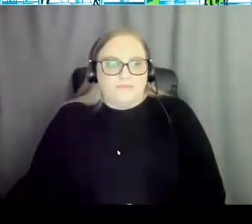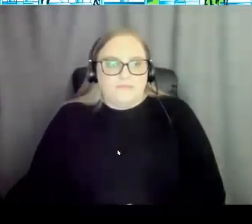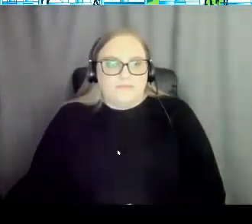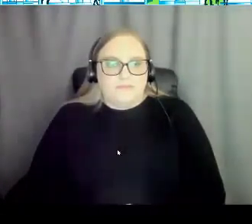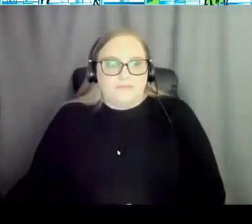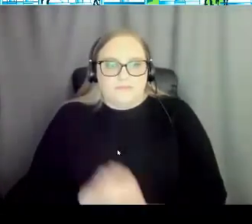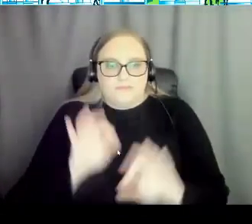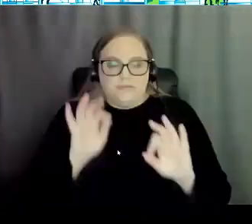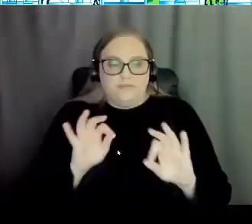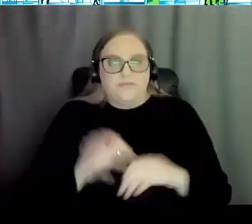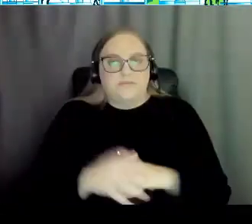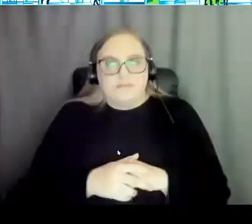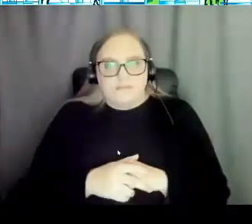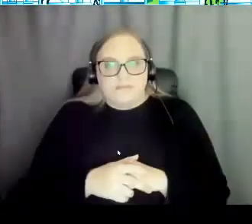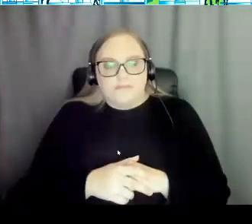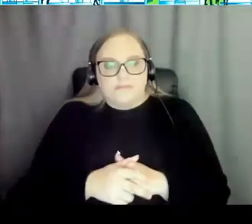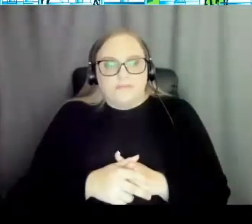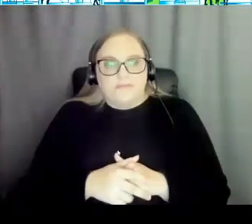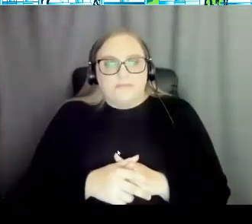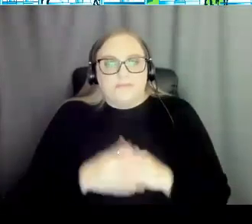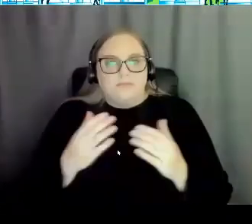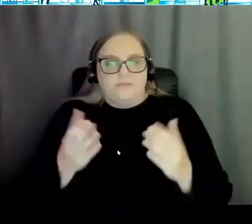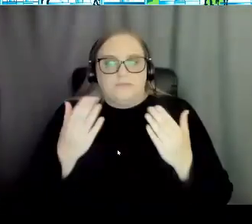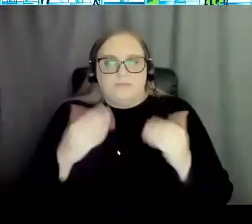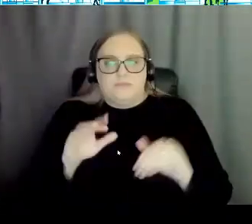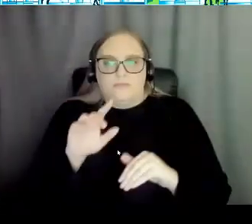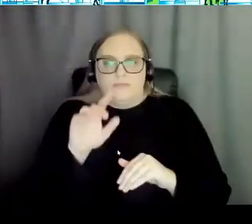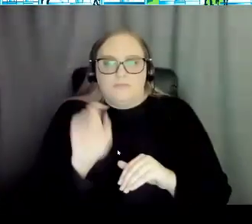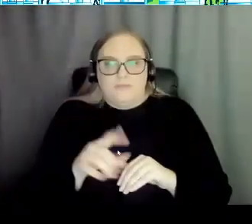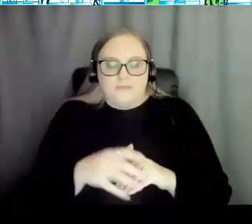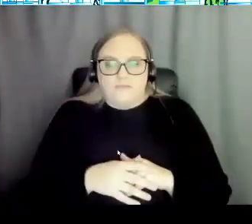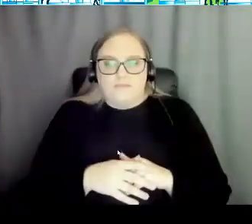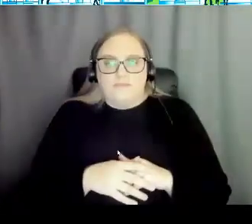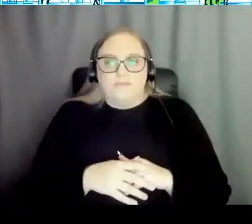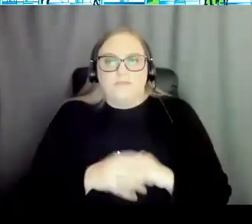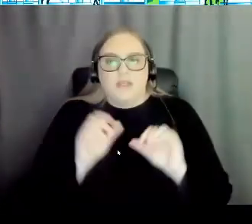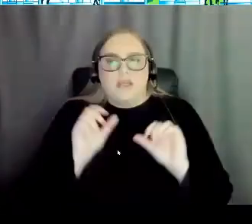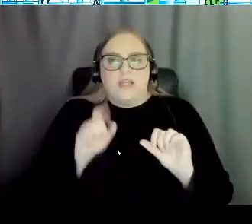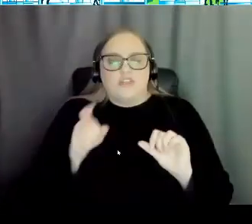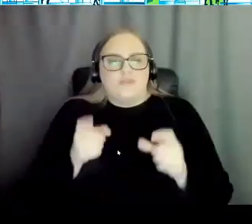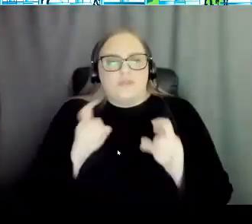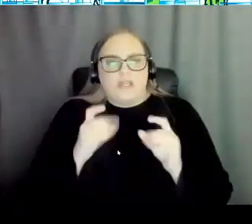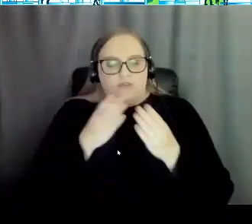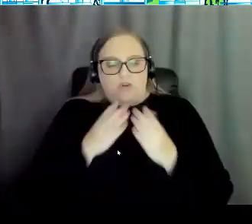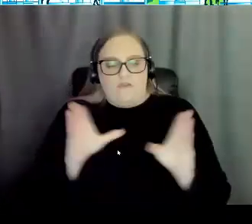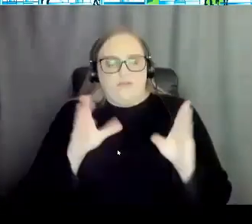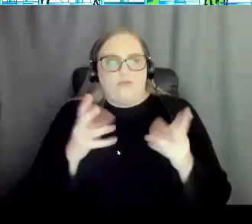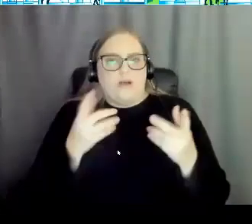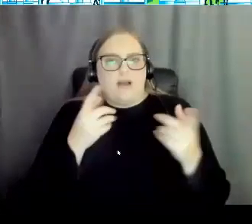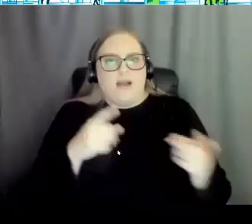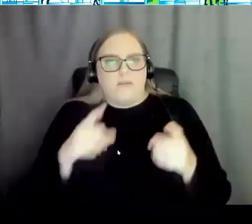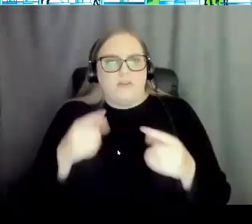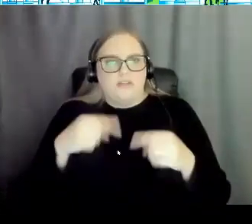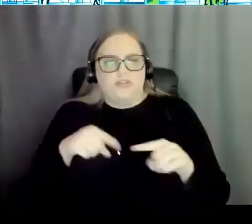Excellent. So the next question is, can you give an overview of what happened during the